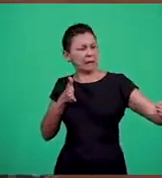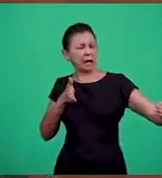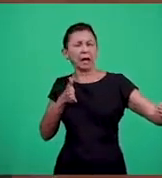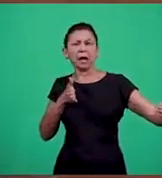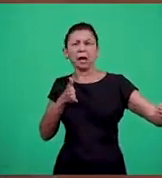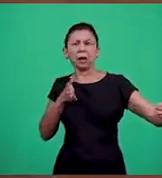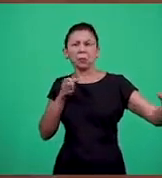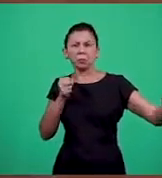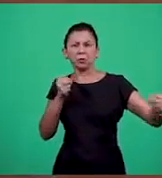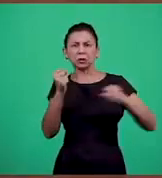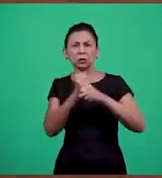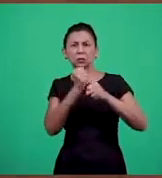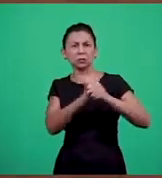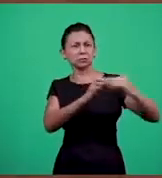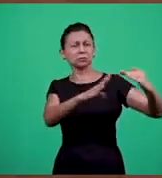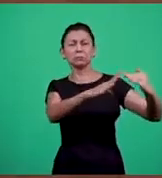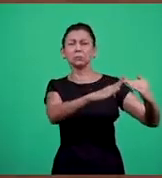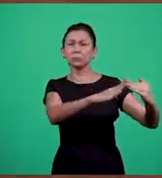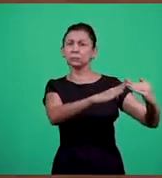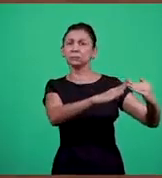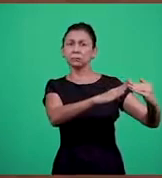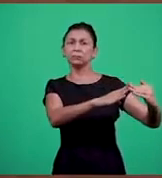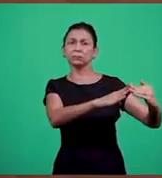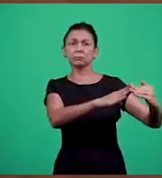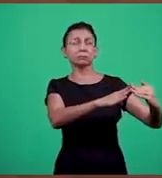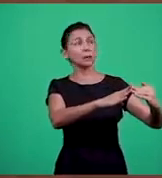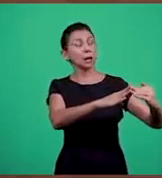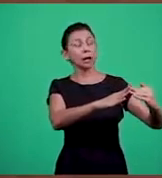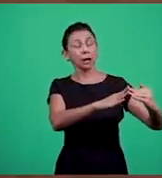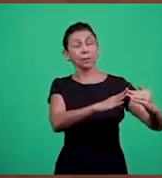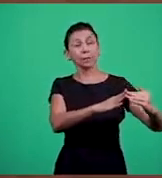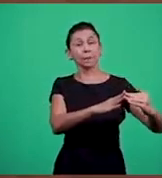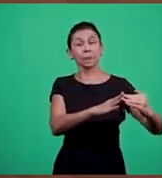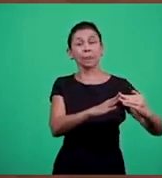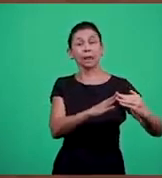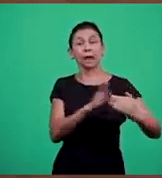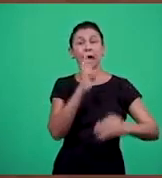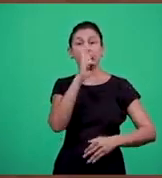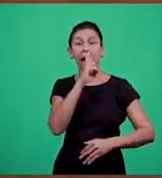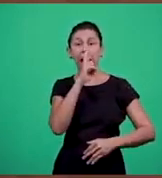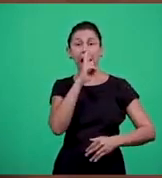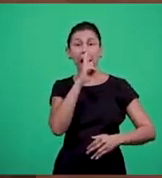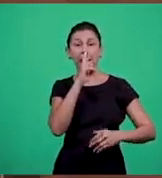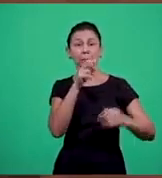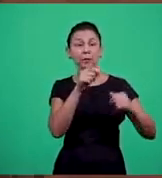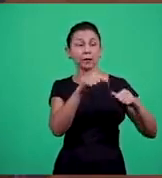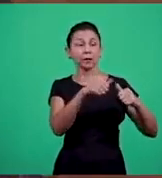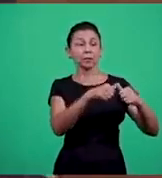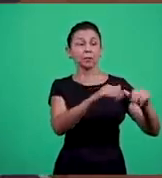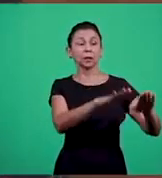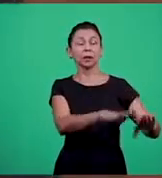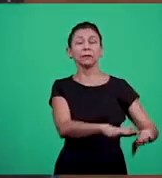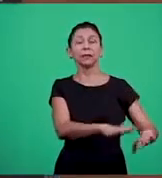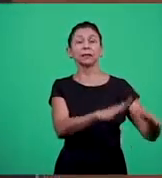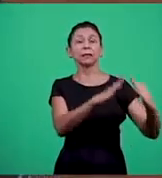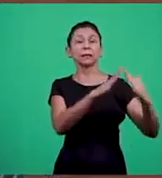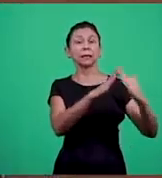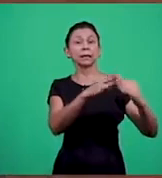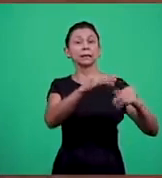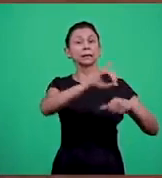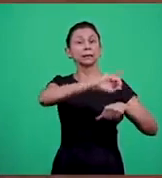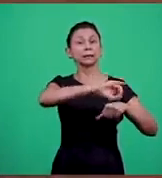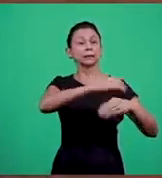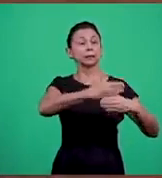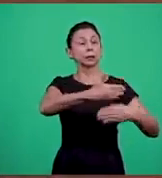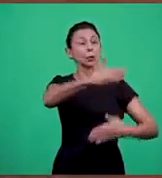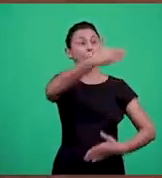was big and tall and very wide. These walls were so wide that you could